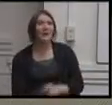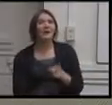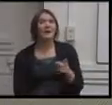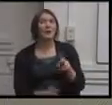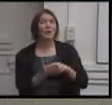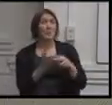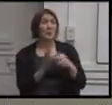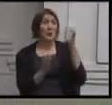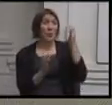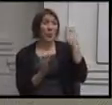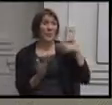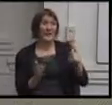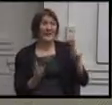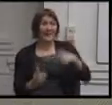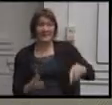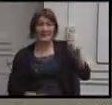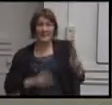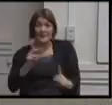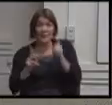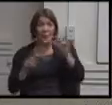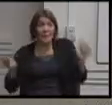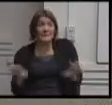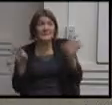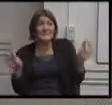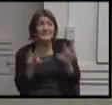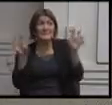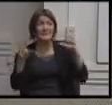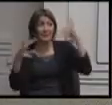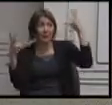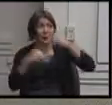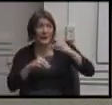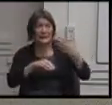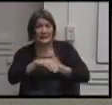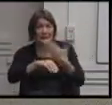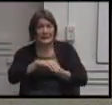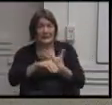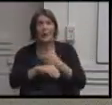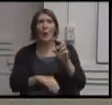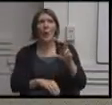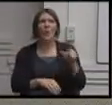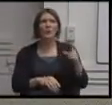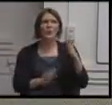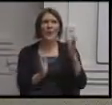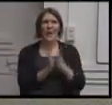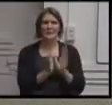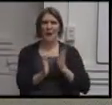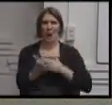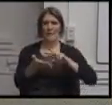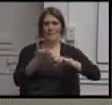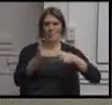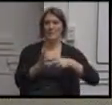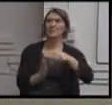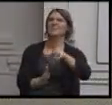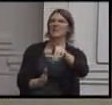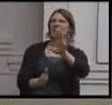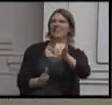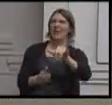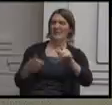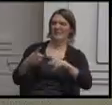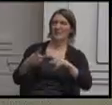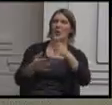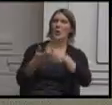why do we need these people who are in this room right now who are decorating downtown and who are doing these things? Or is it, what is the purpose of the Downtown Alliance? What is the